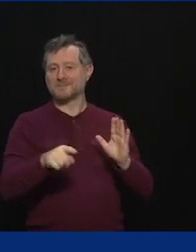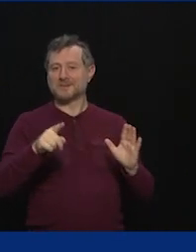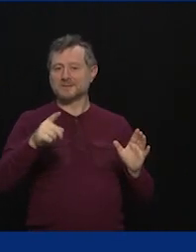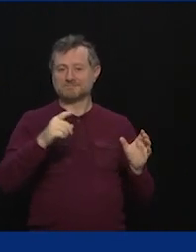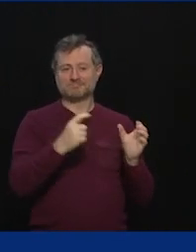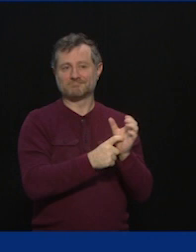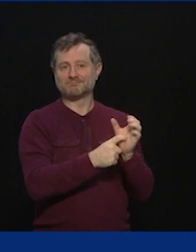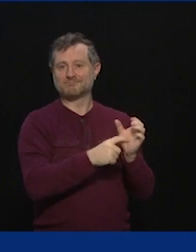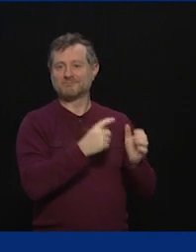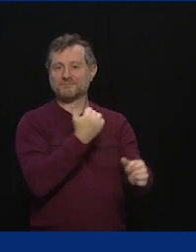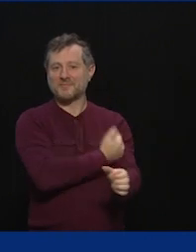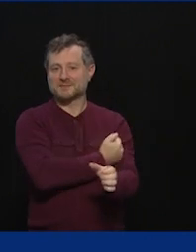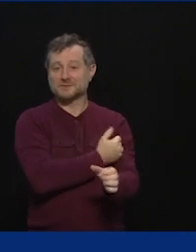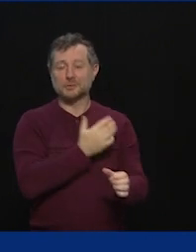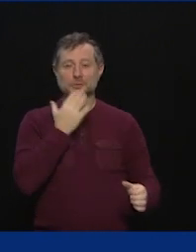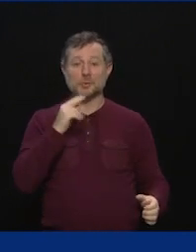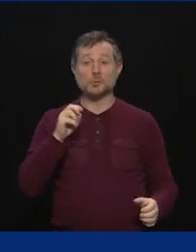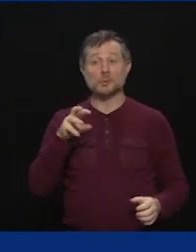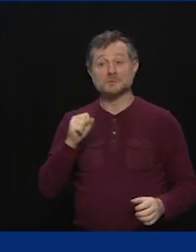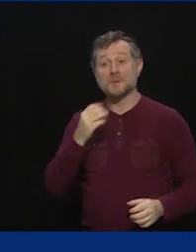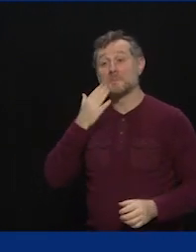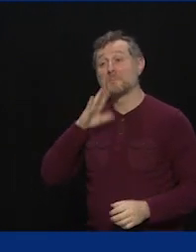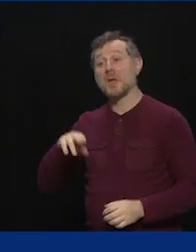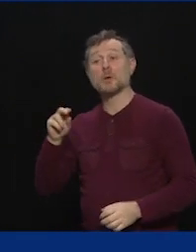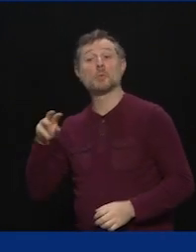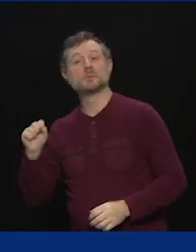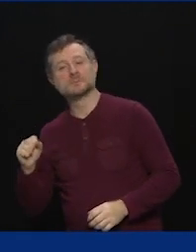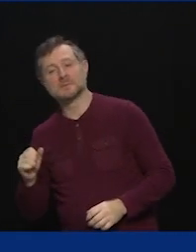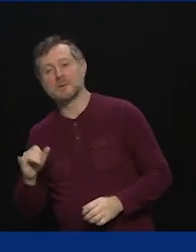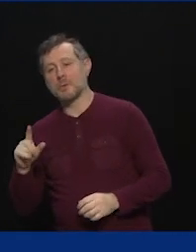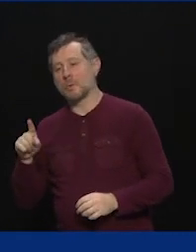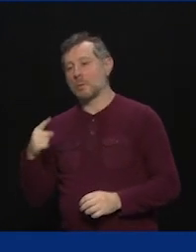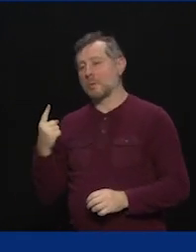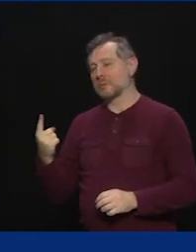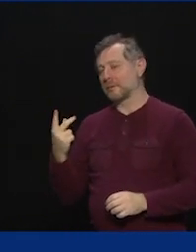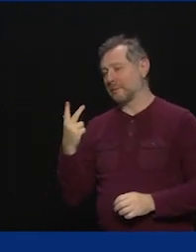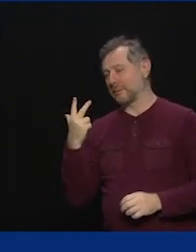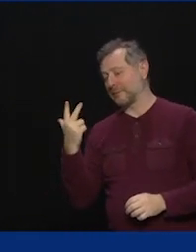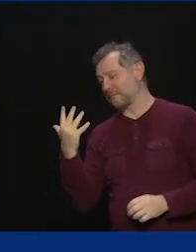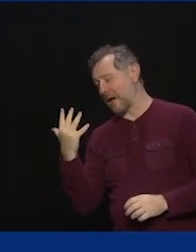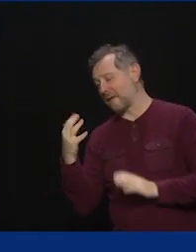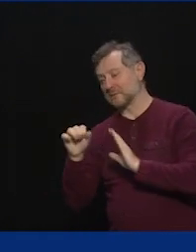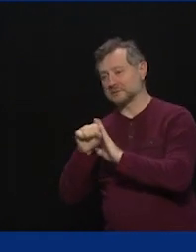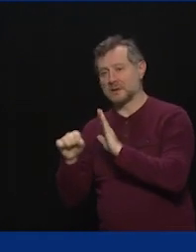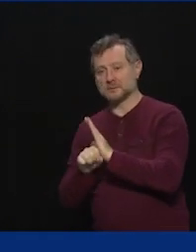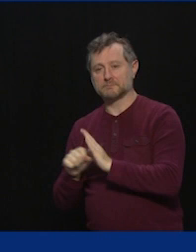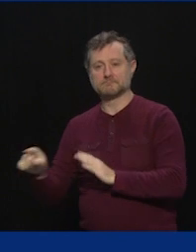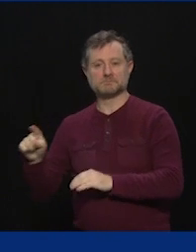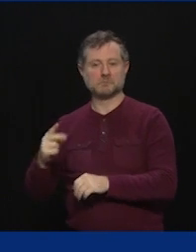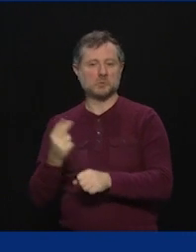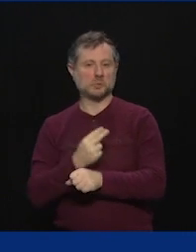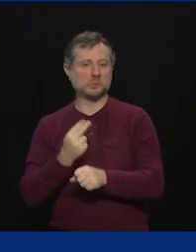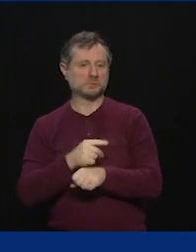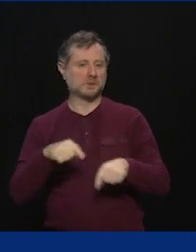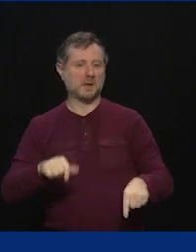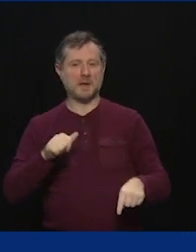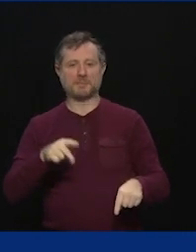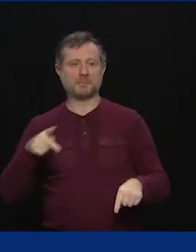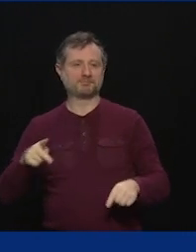that have this. So it's a limited use, but I'm going to be working with our neighbors, especially in the metropolitan area,